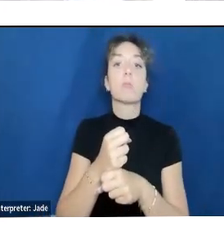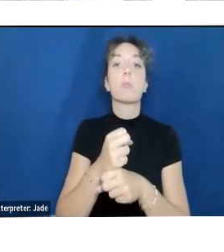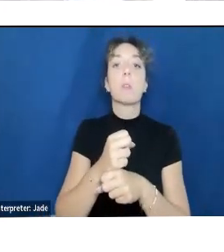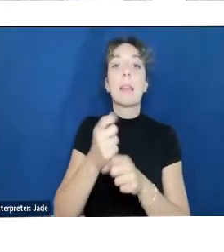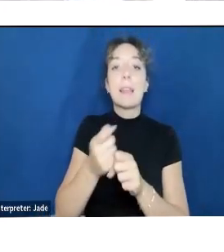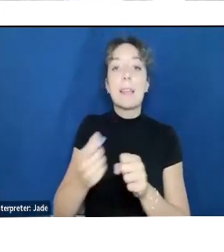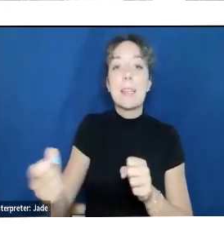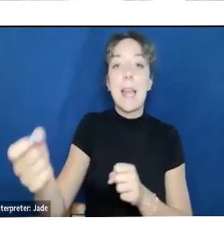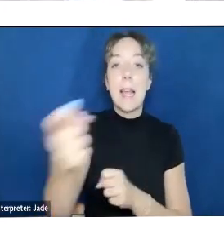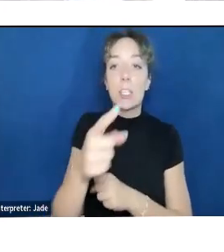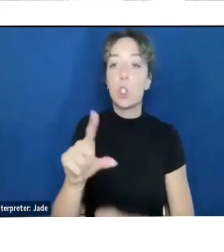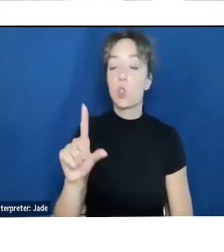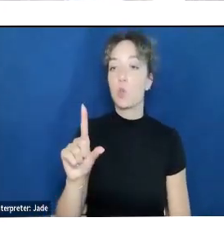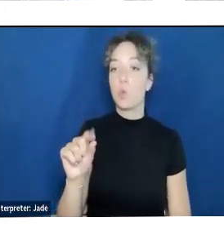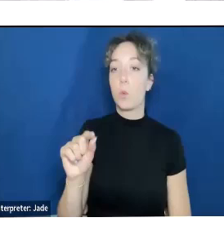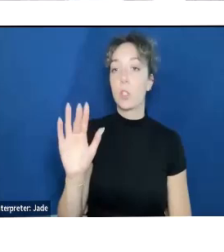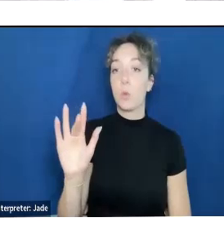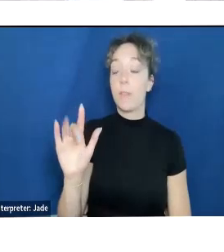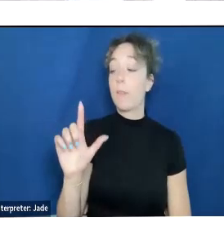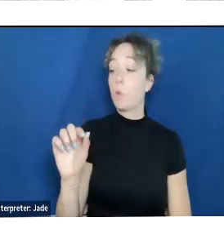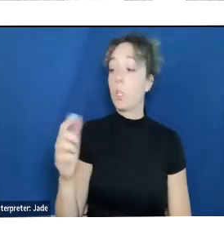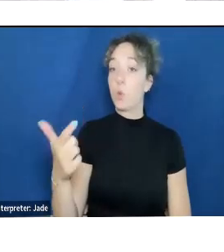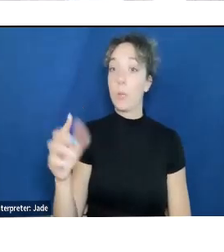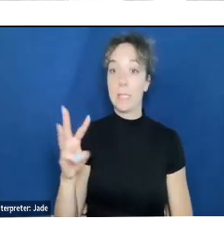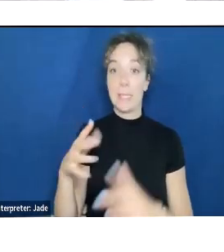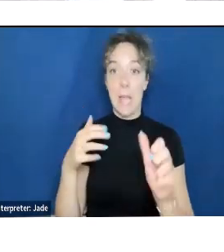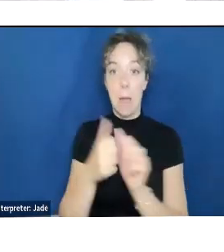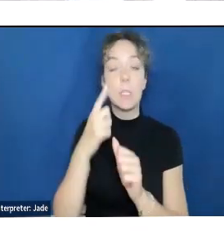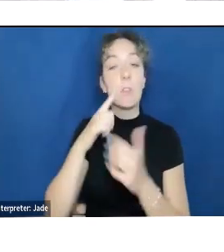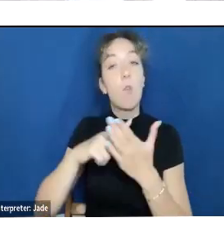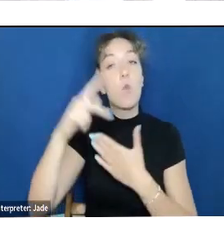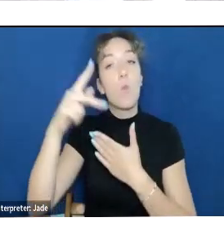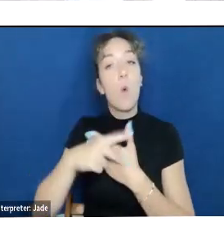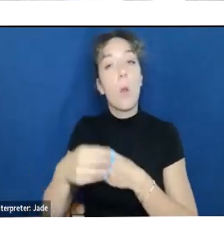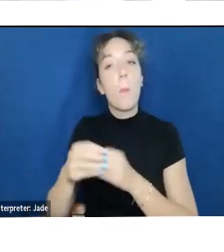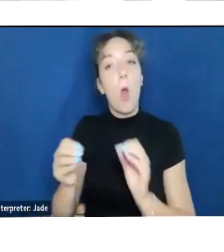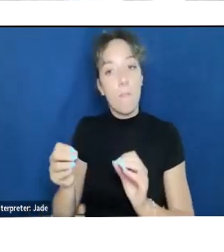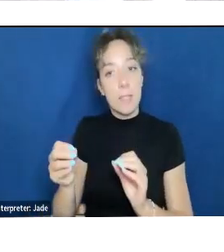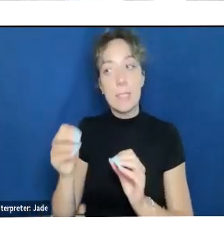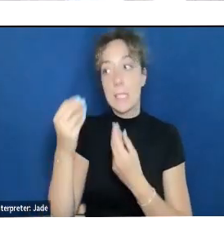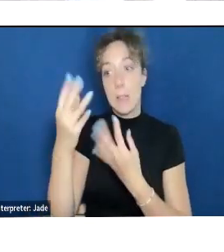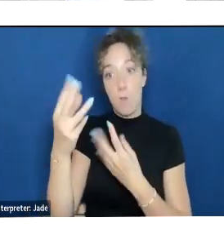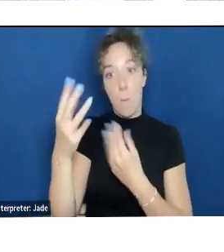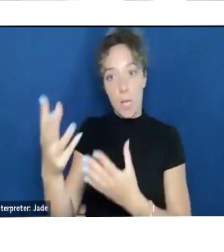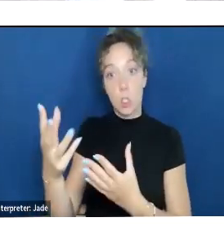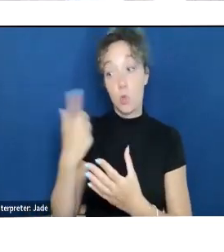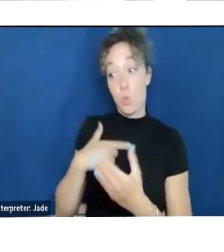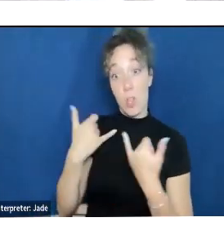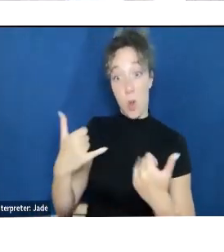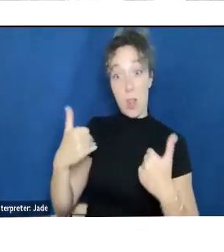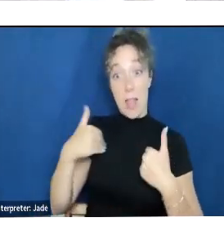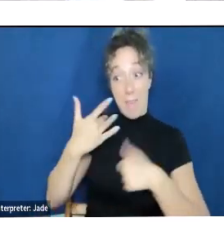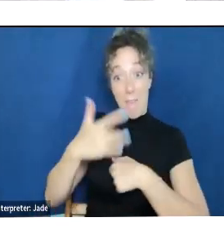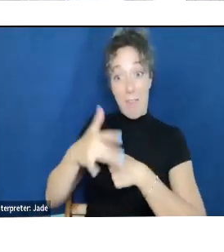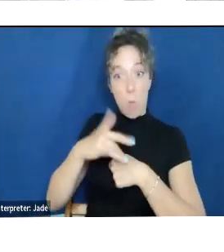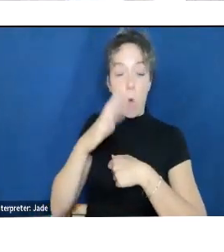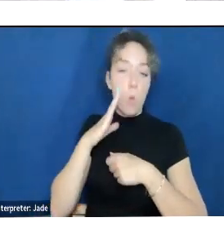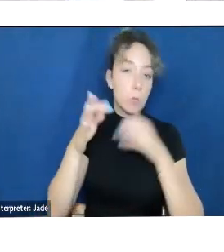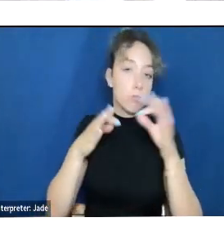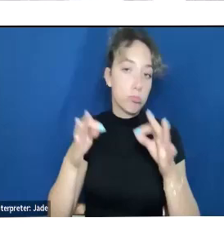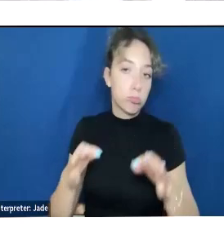year's 25-26 updates for the program office's information that we currently have available.